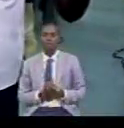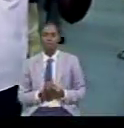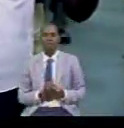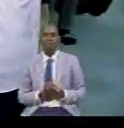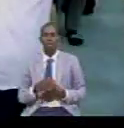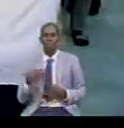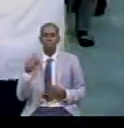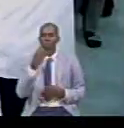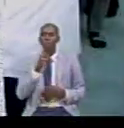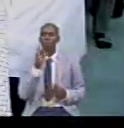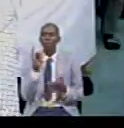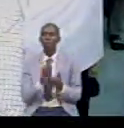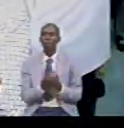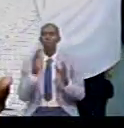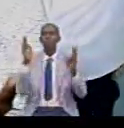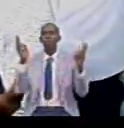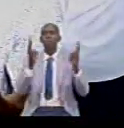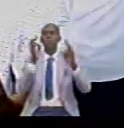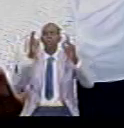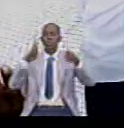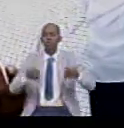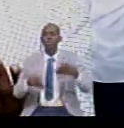Where is the victorious person there?